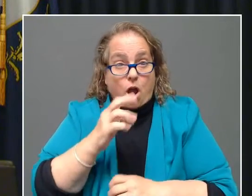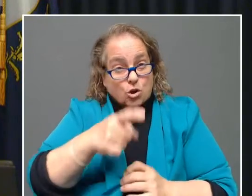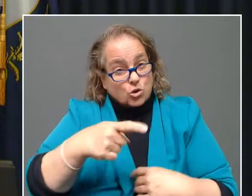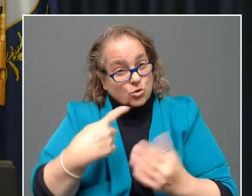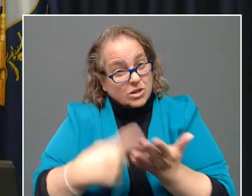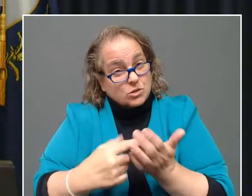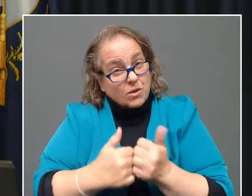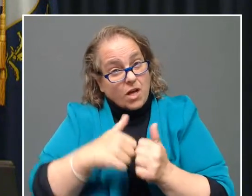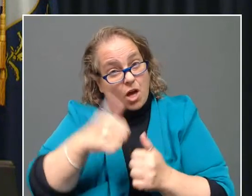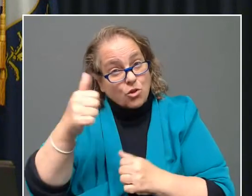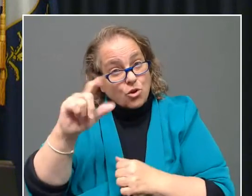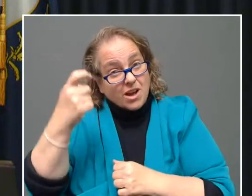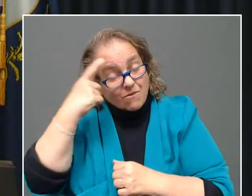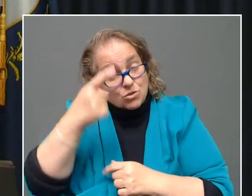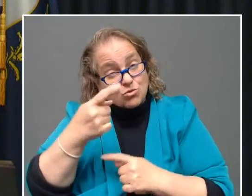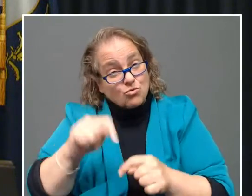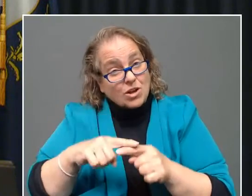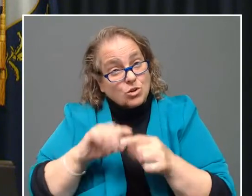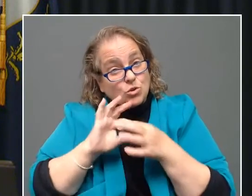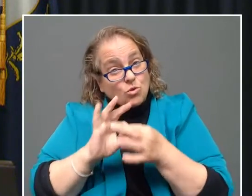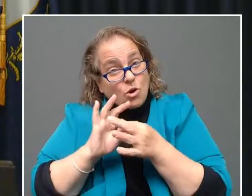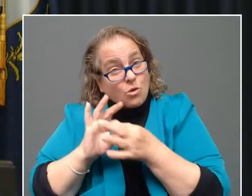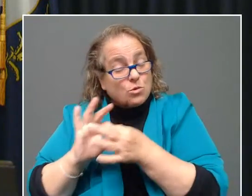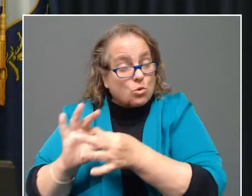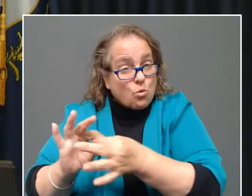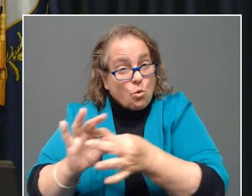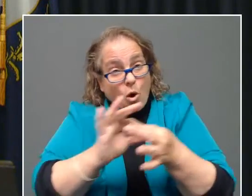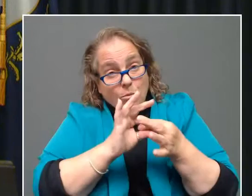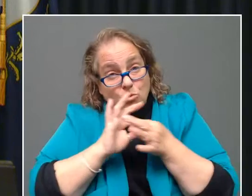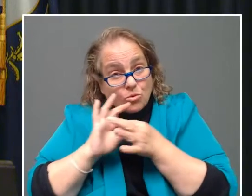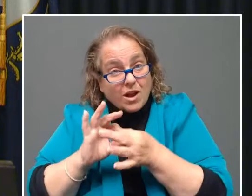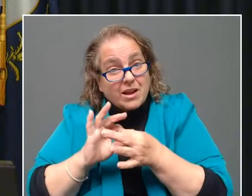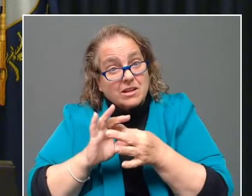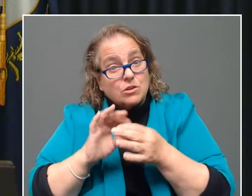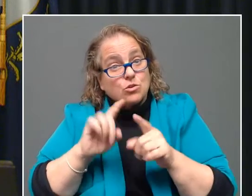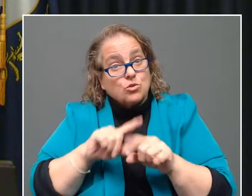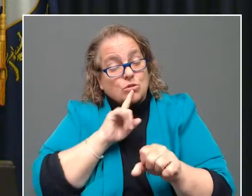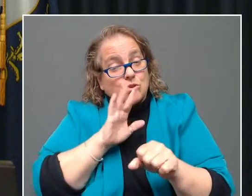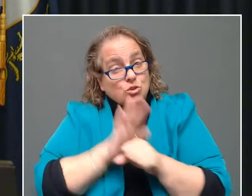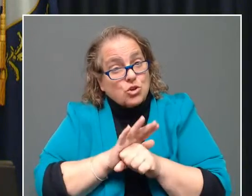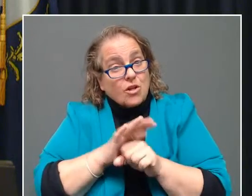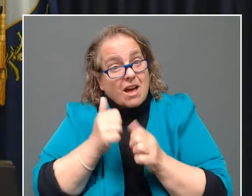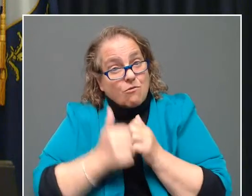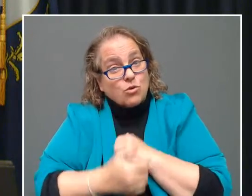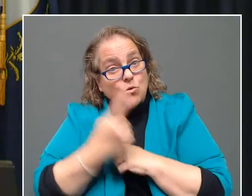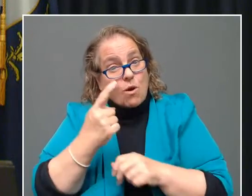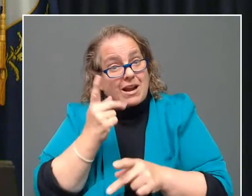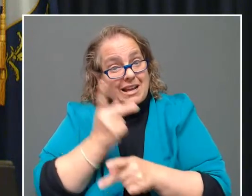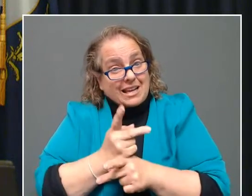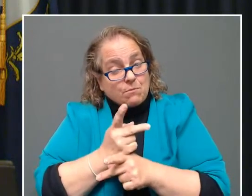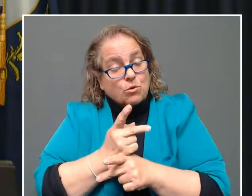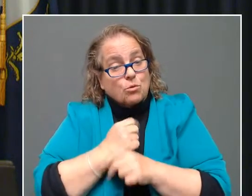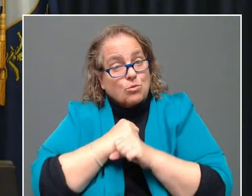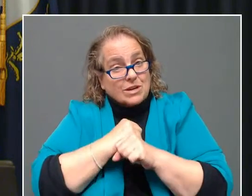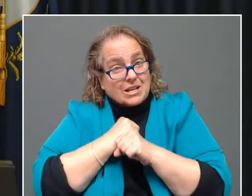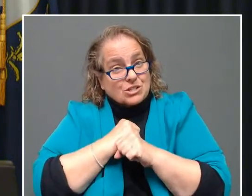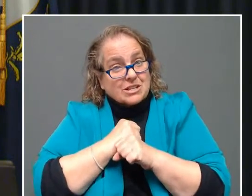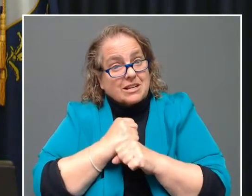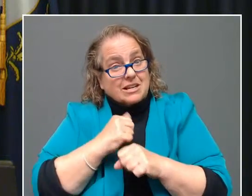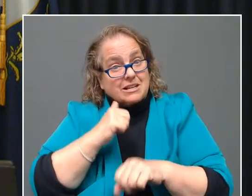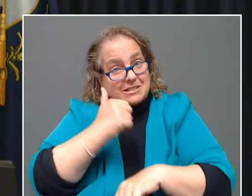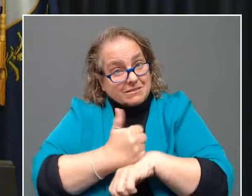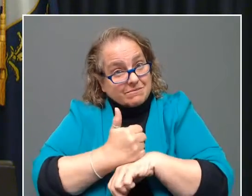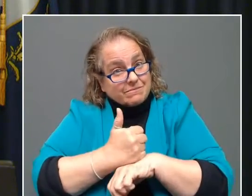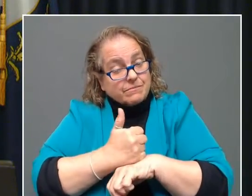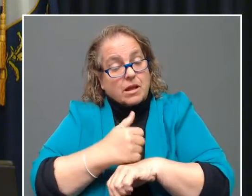to cooperate about coordination and cooperation to ensure that everyone keeps these protections in place until they're no